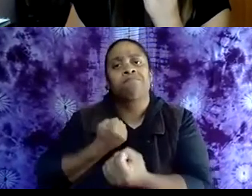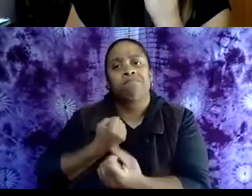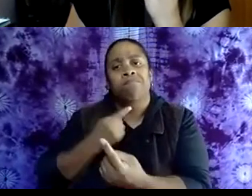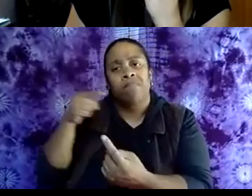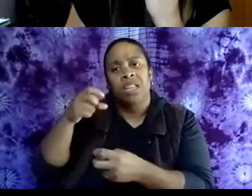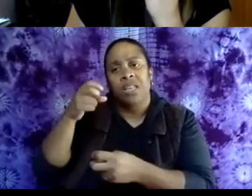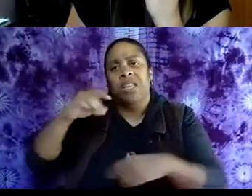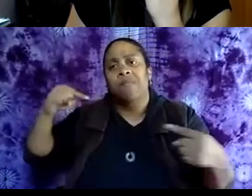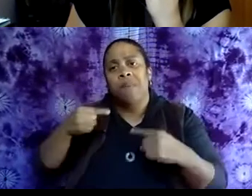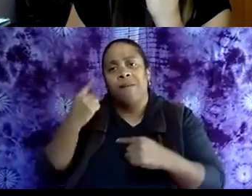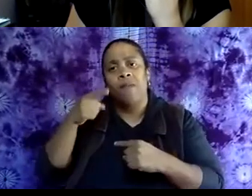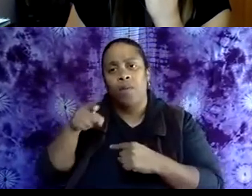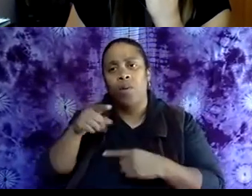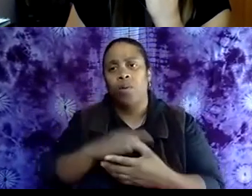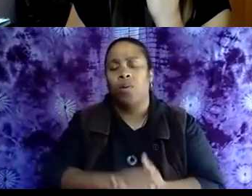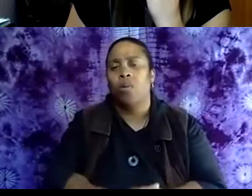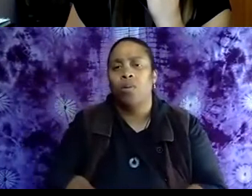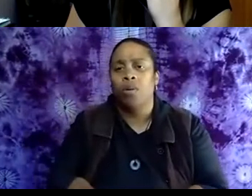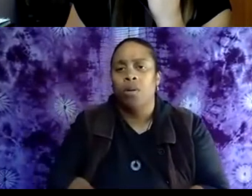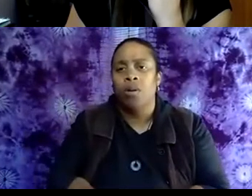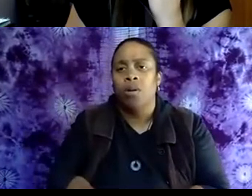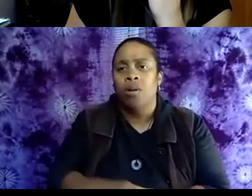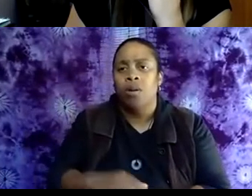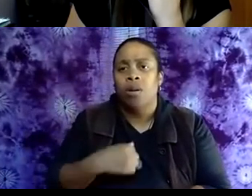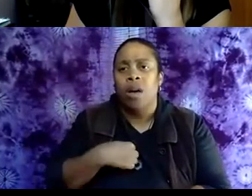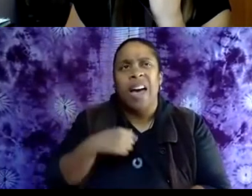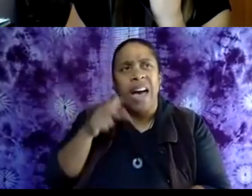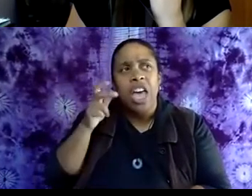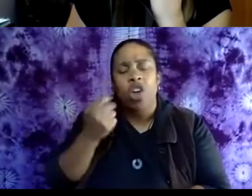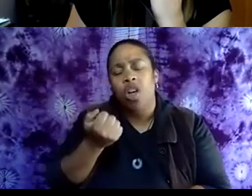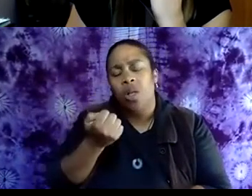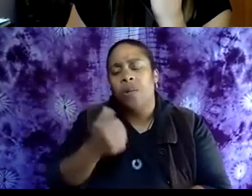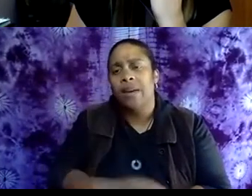has felt for you. You know, and I only hear a bit of Okay. it. Yeah.